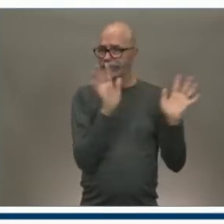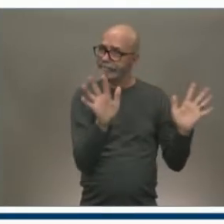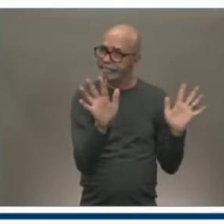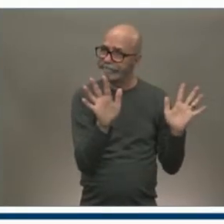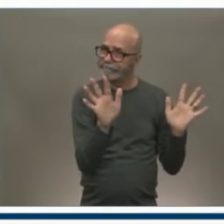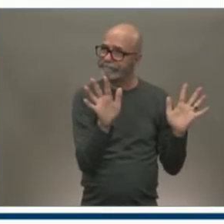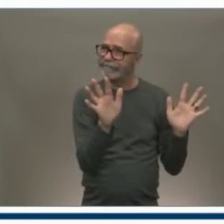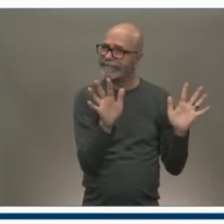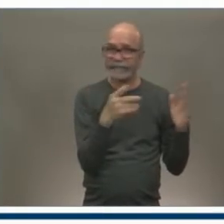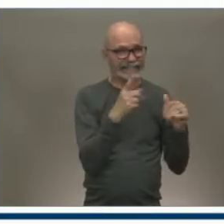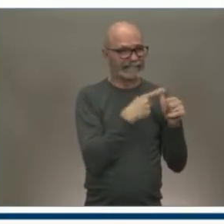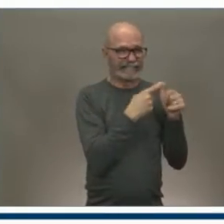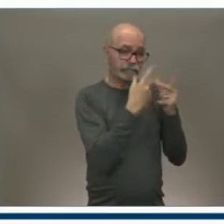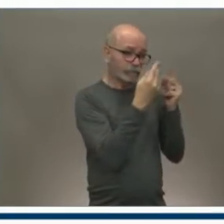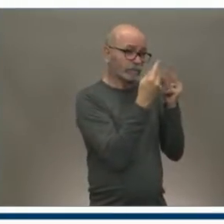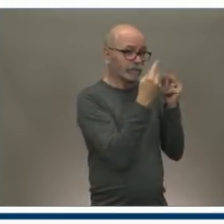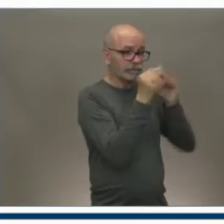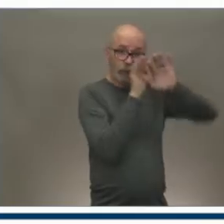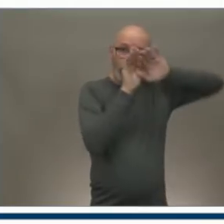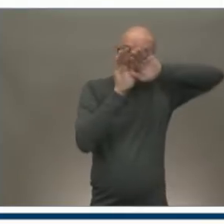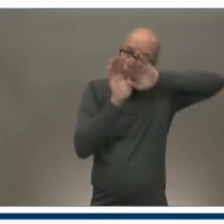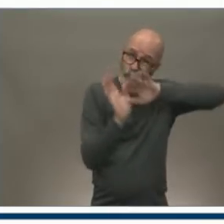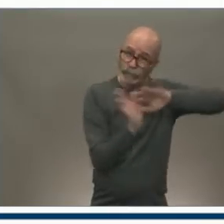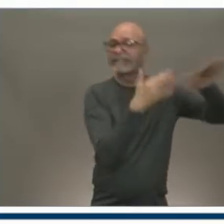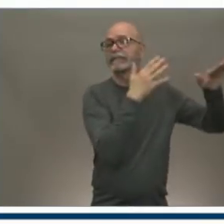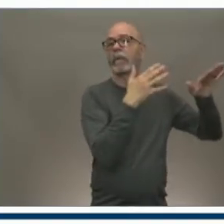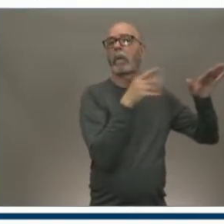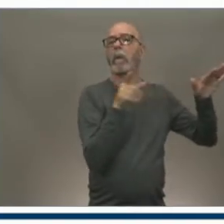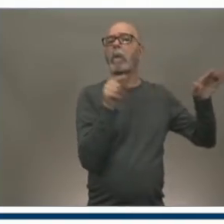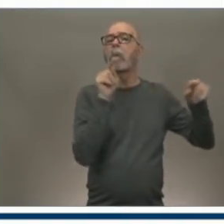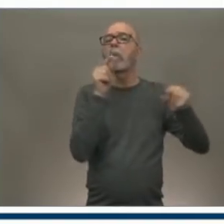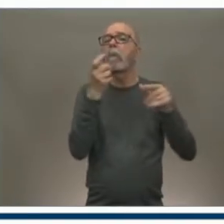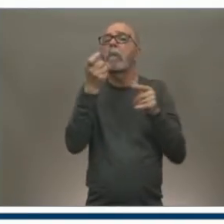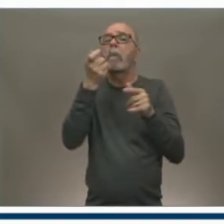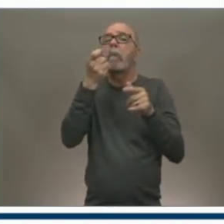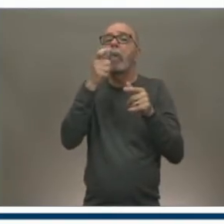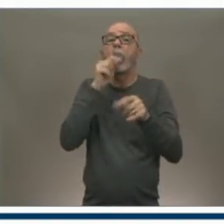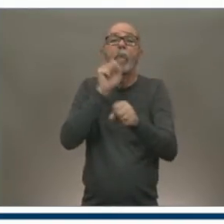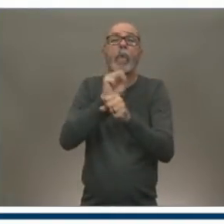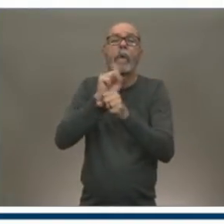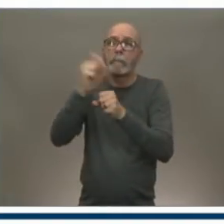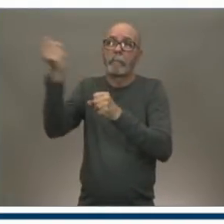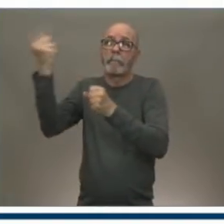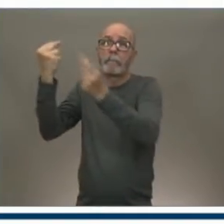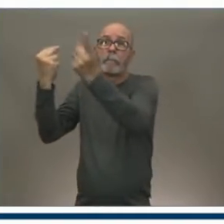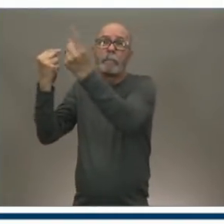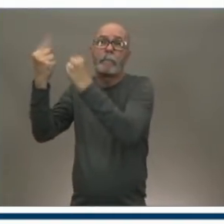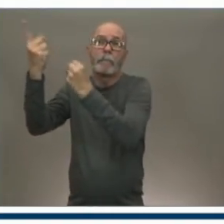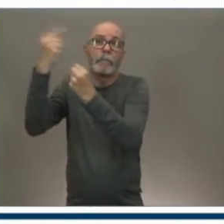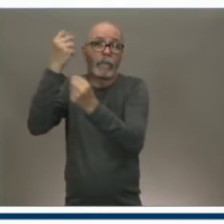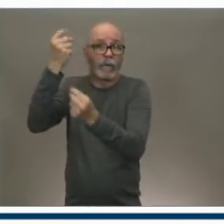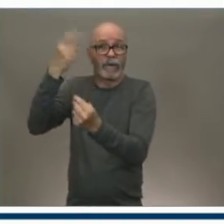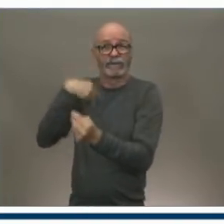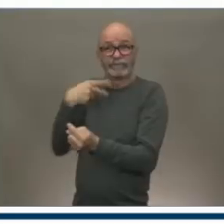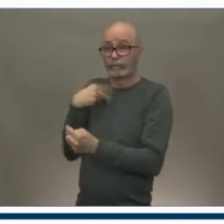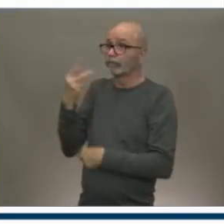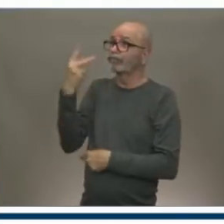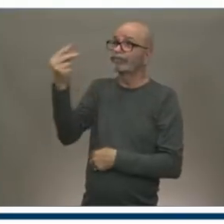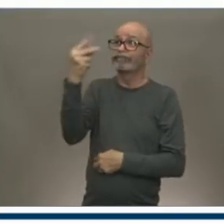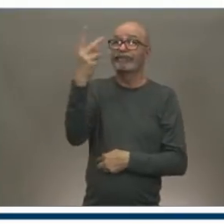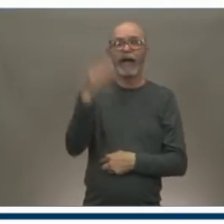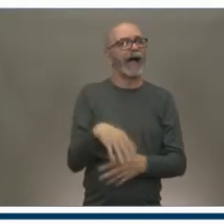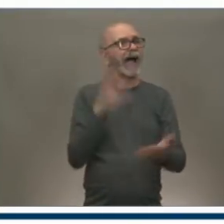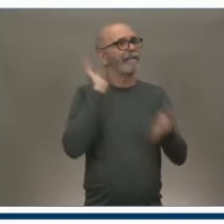as possible. Many of the other workplaces, as I said, vaccine doesn't solve everything. They have existing COVID